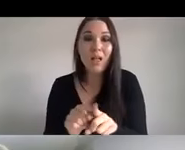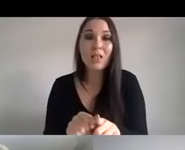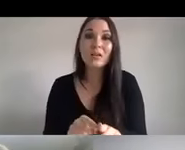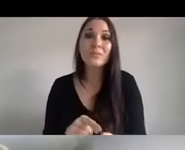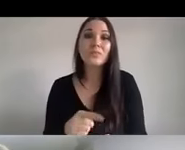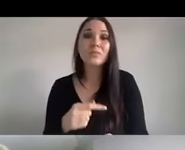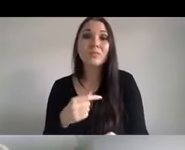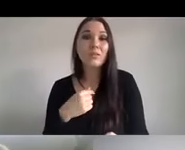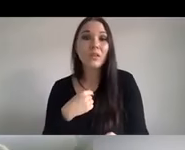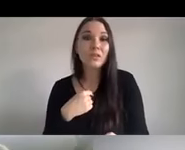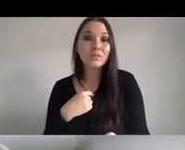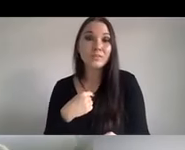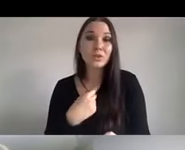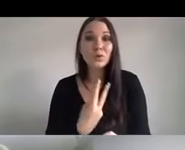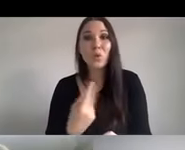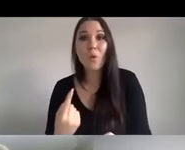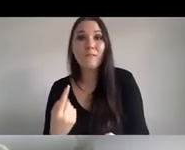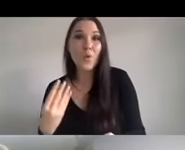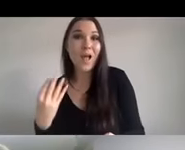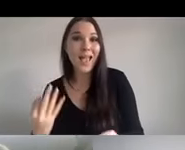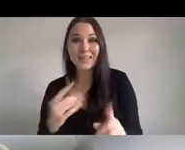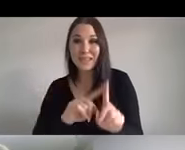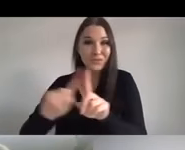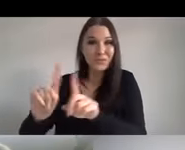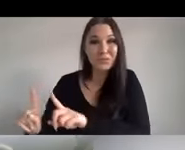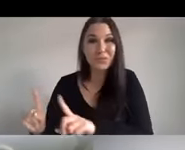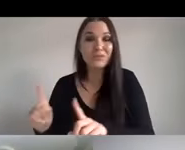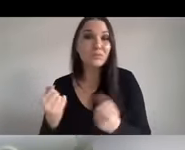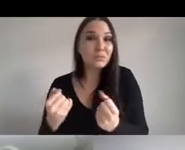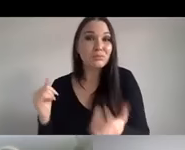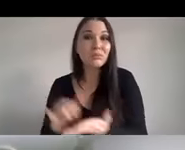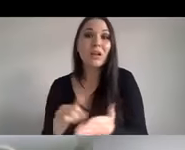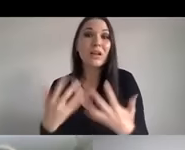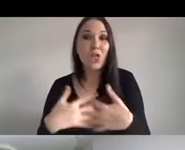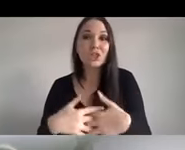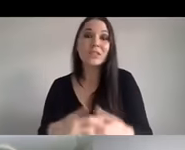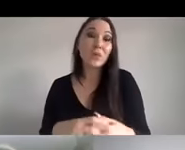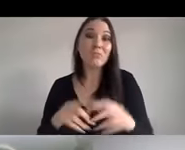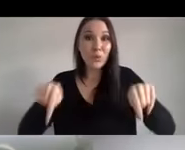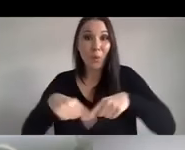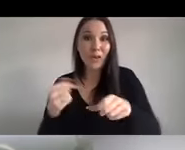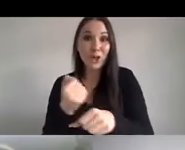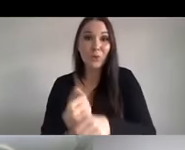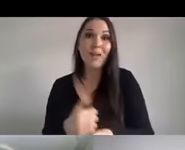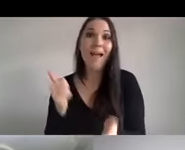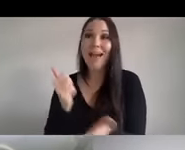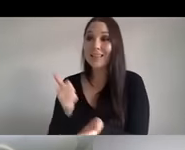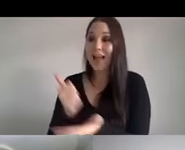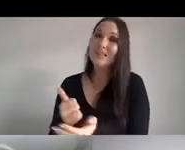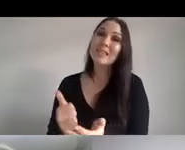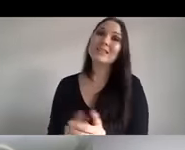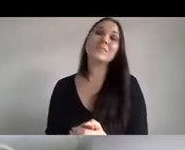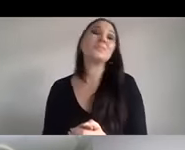ISO 21448. So yeah, and that's what we do. Excellent, excellent.